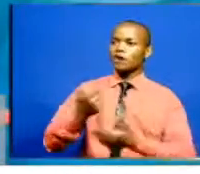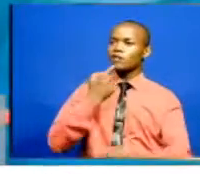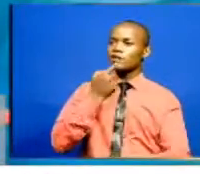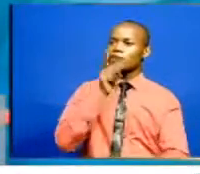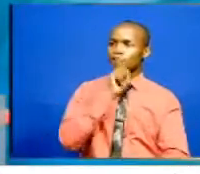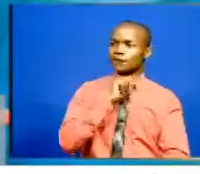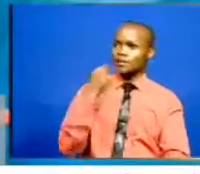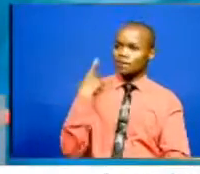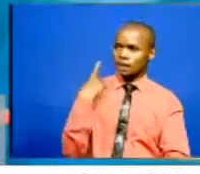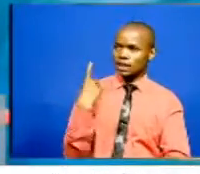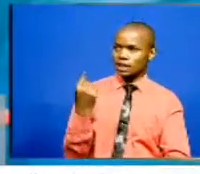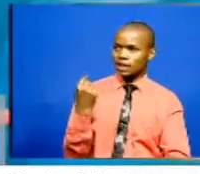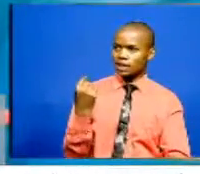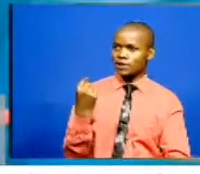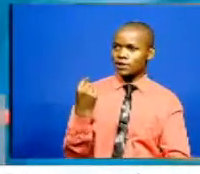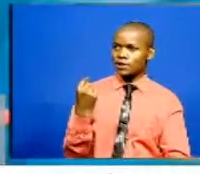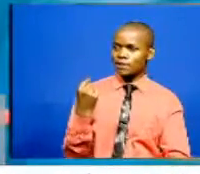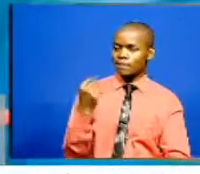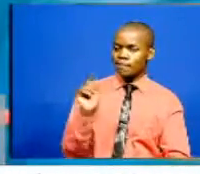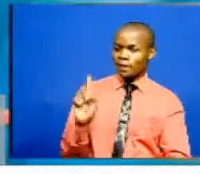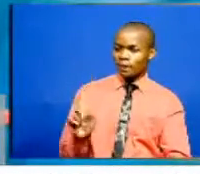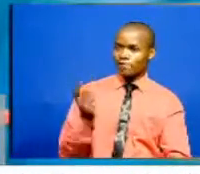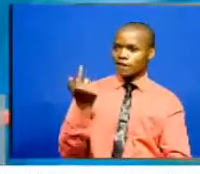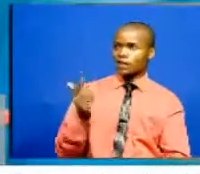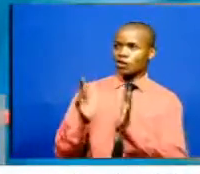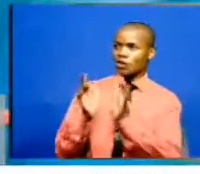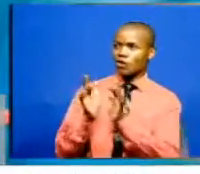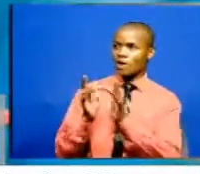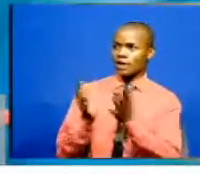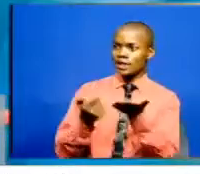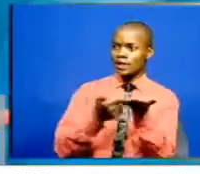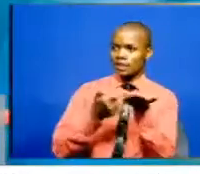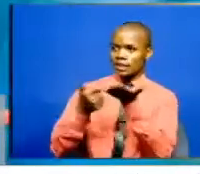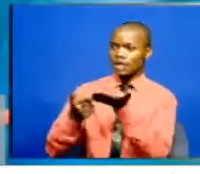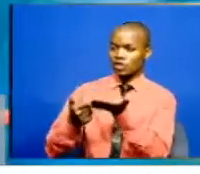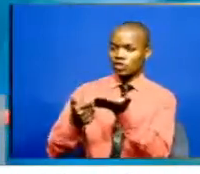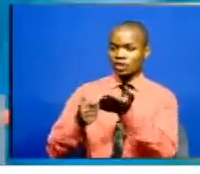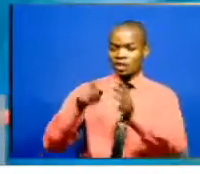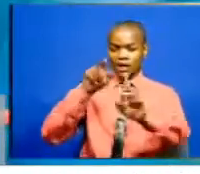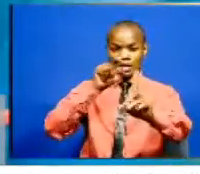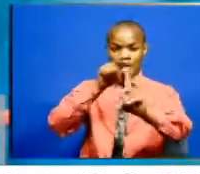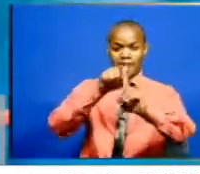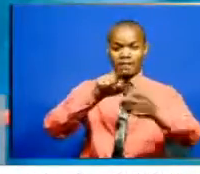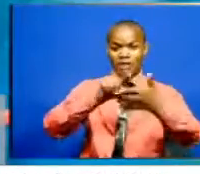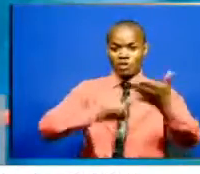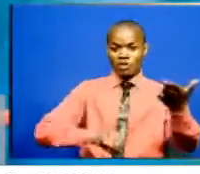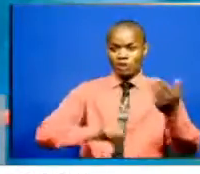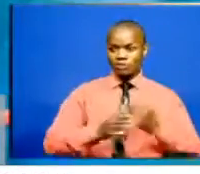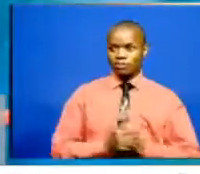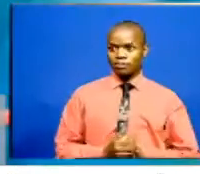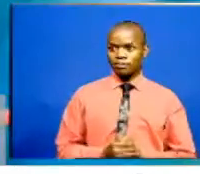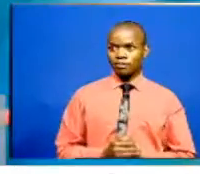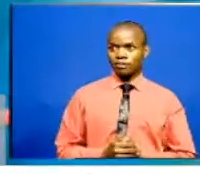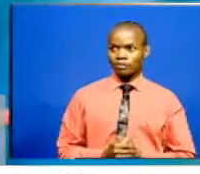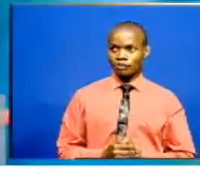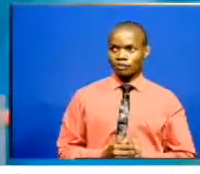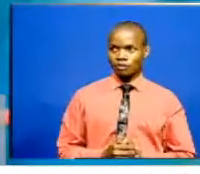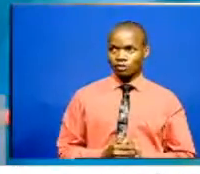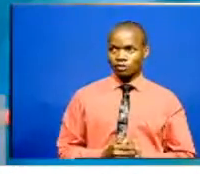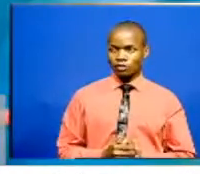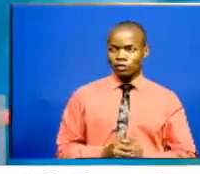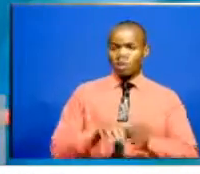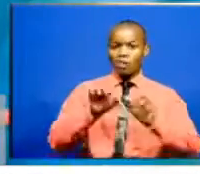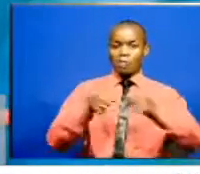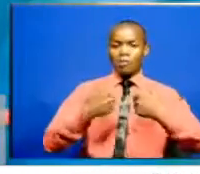this first online session, yes. The priority is really to approve the medium-term